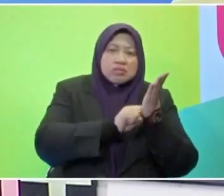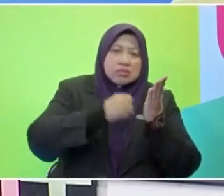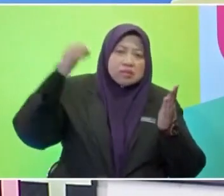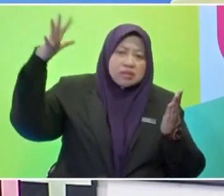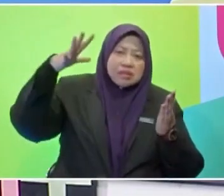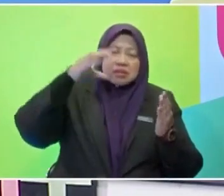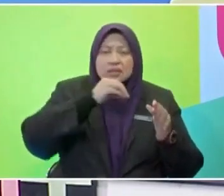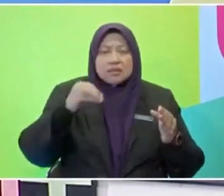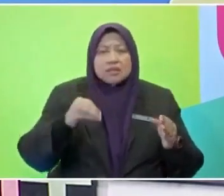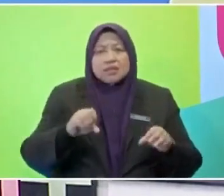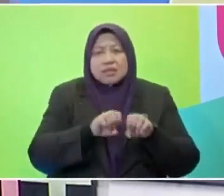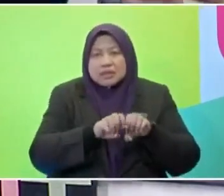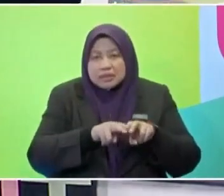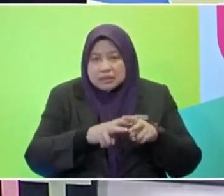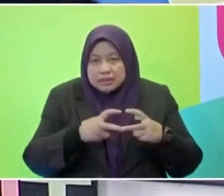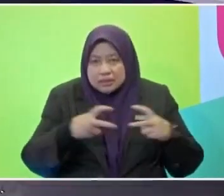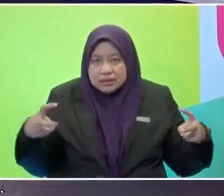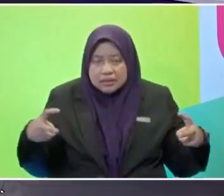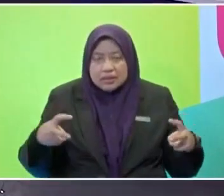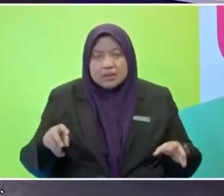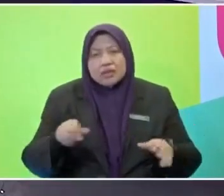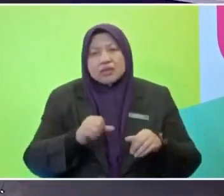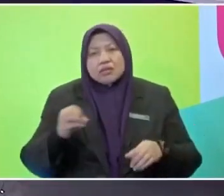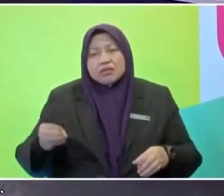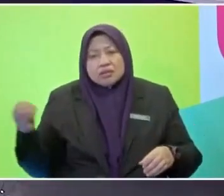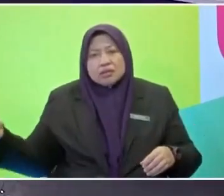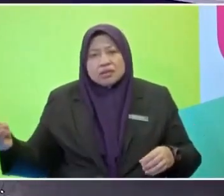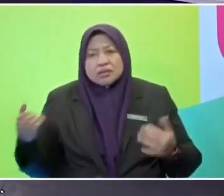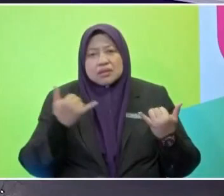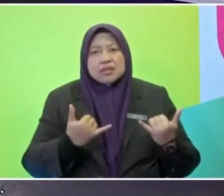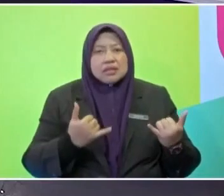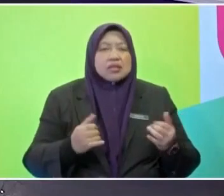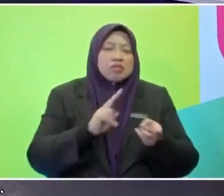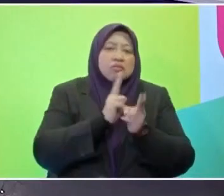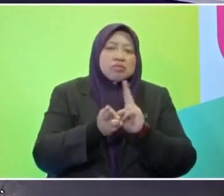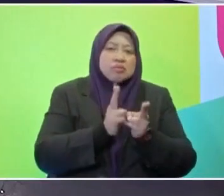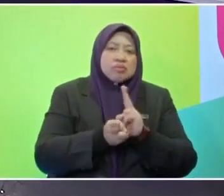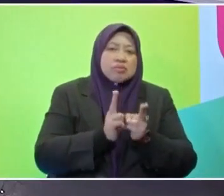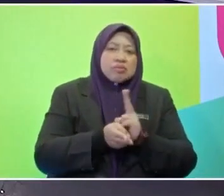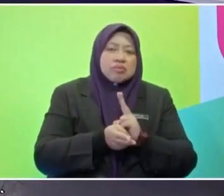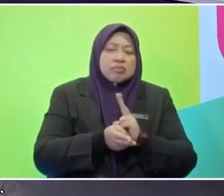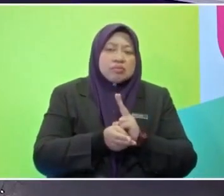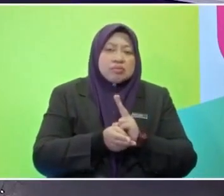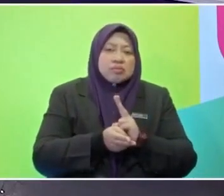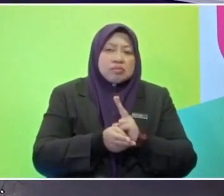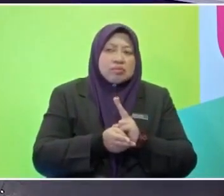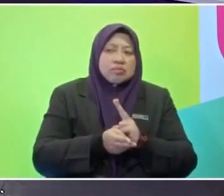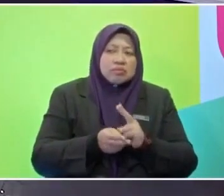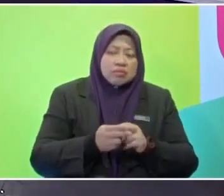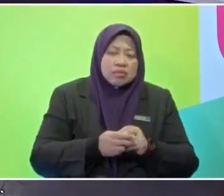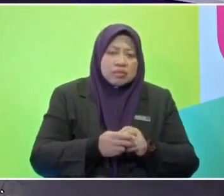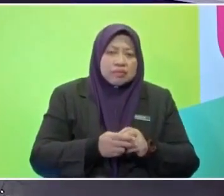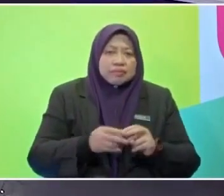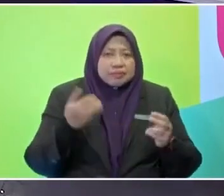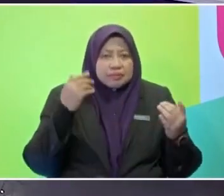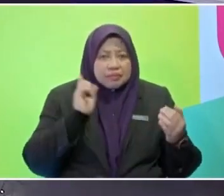object. So now, what we're going to do is, we're going to change Okay, we're going to use this lah. Okay, we're